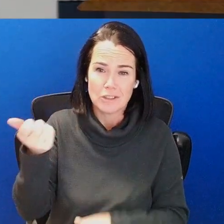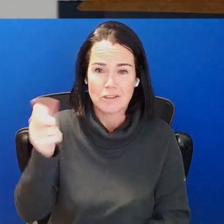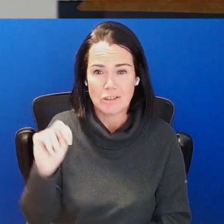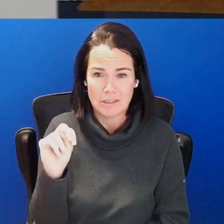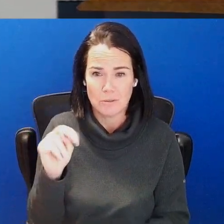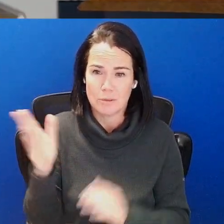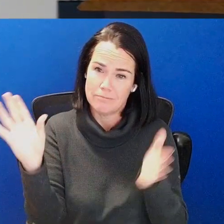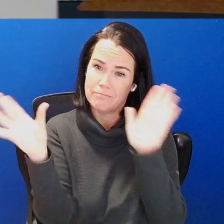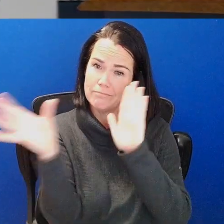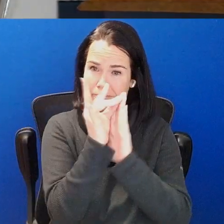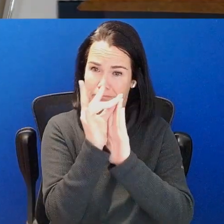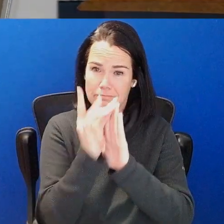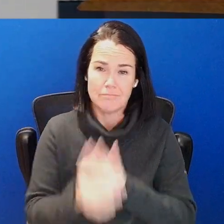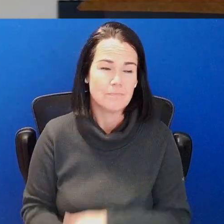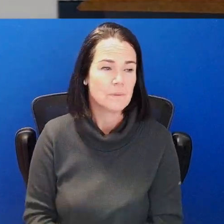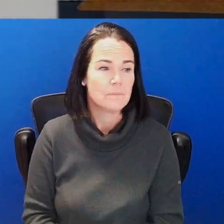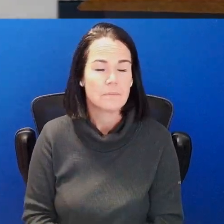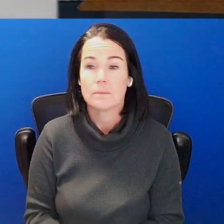January.